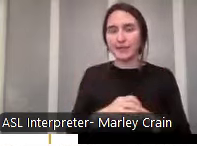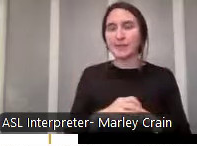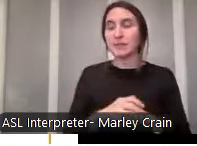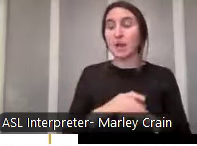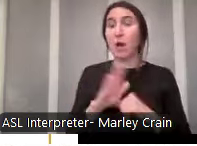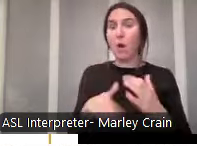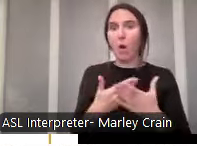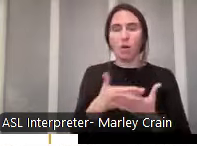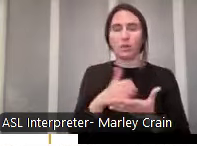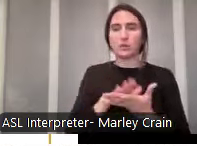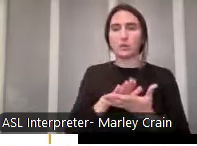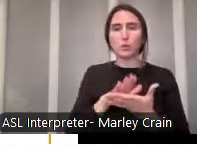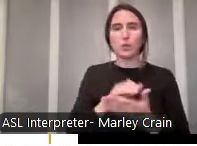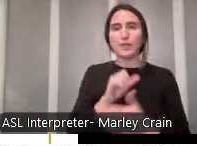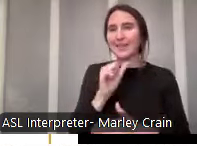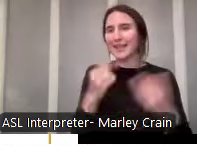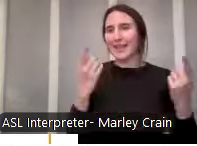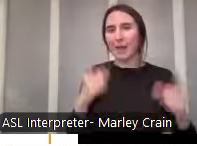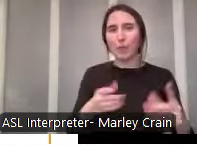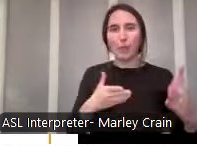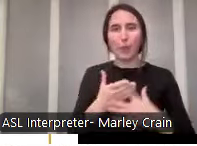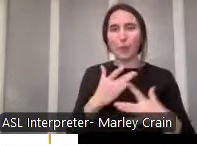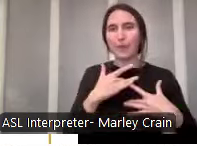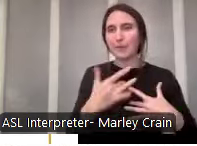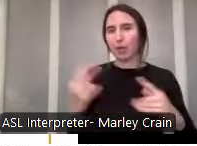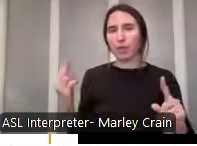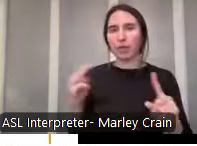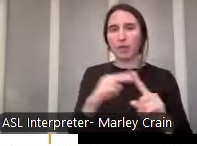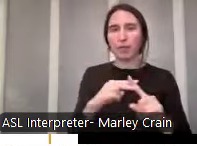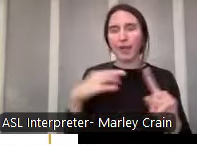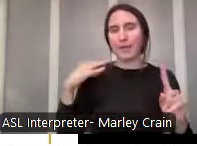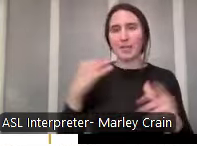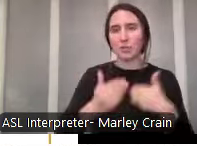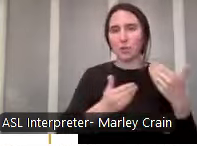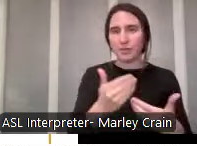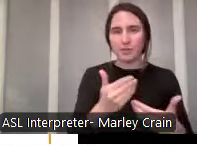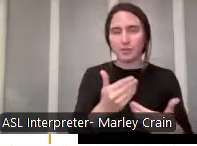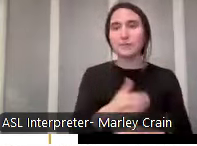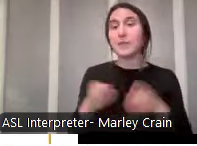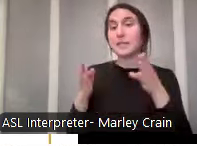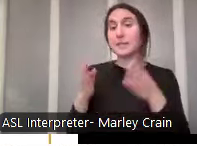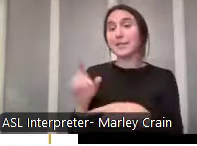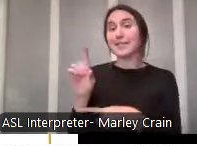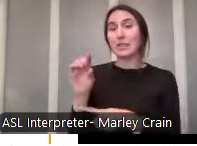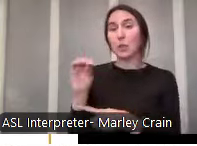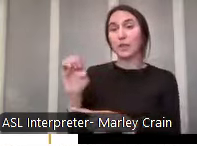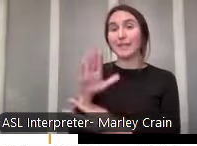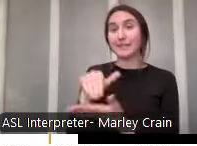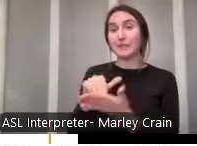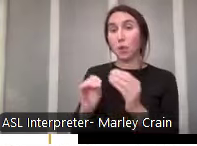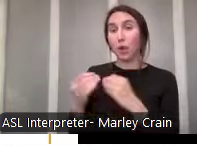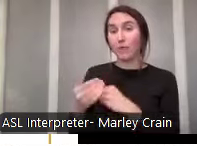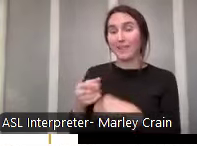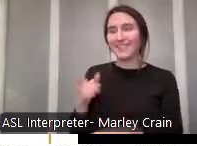the typical application process. It's something where there's someone at DOE central offices that's helping